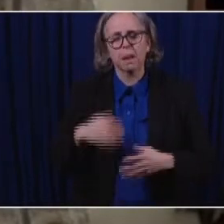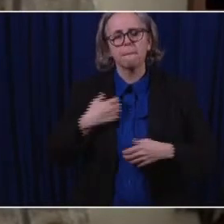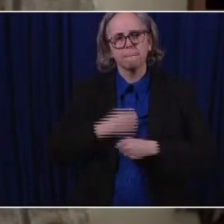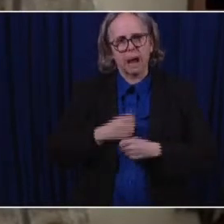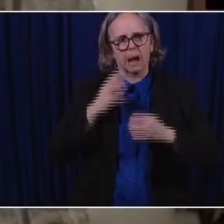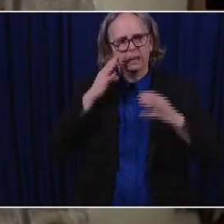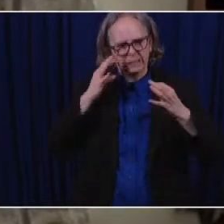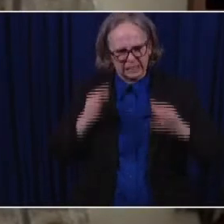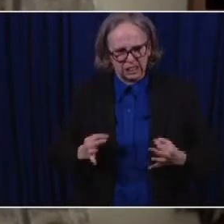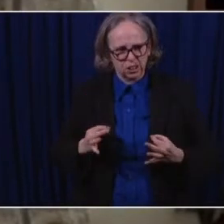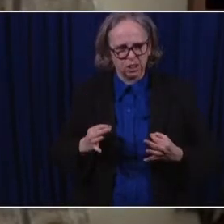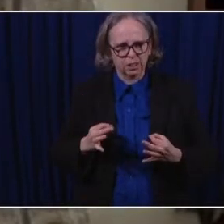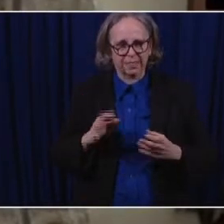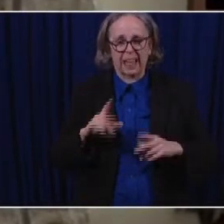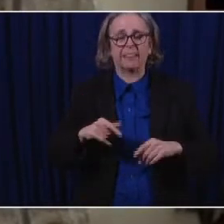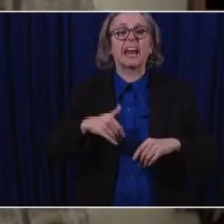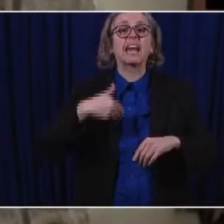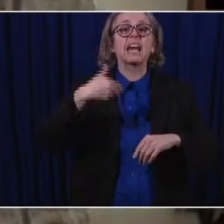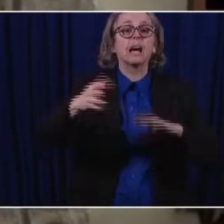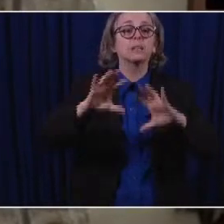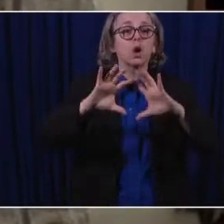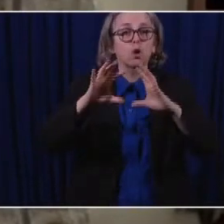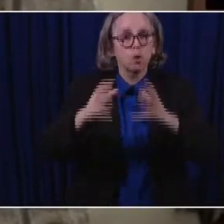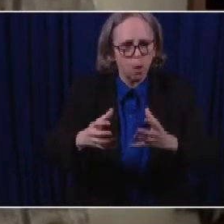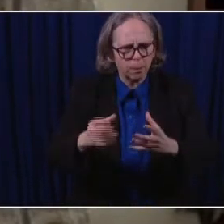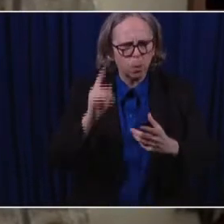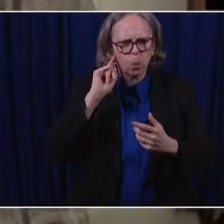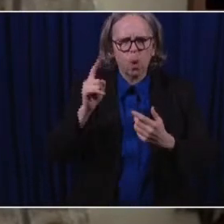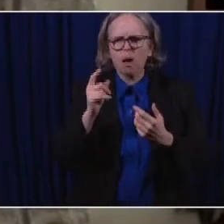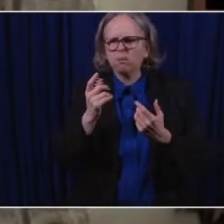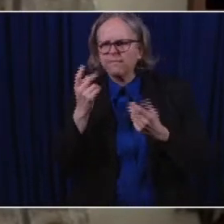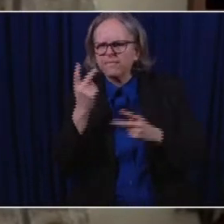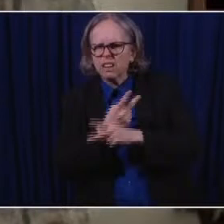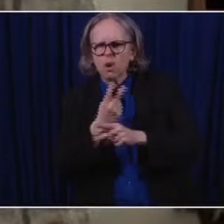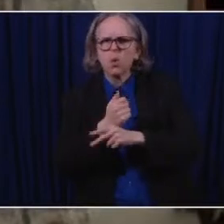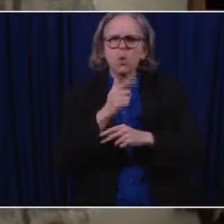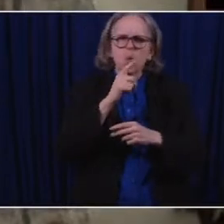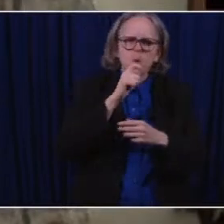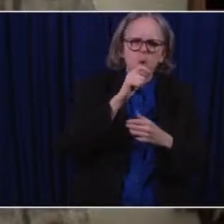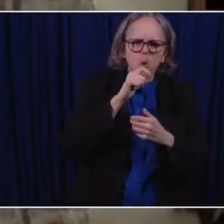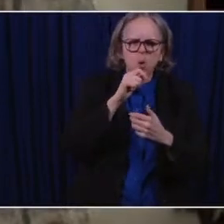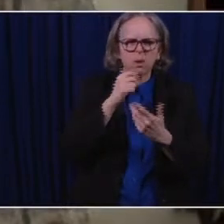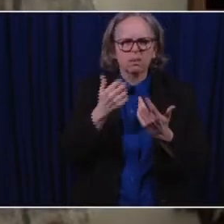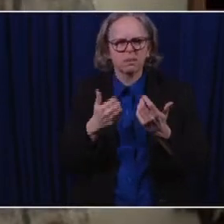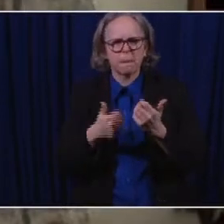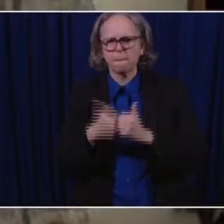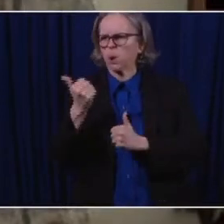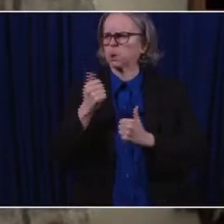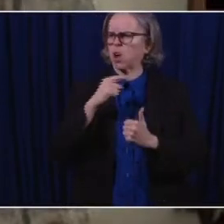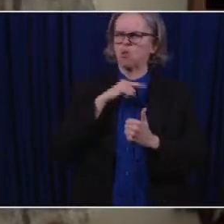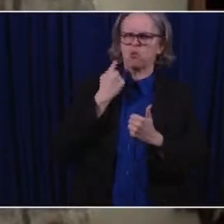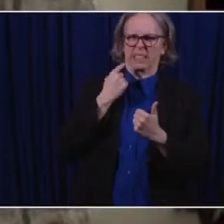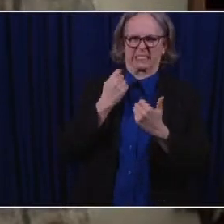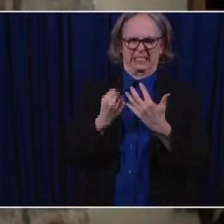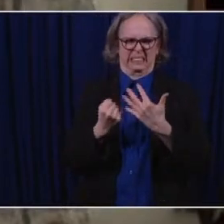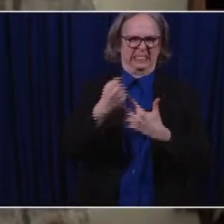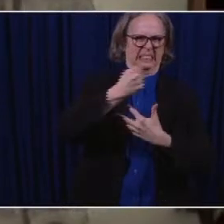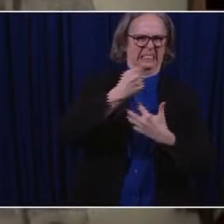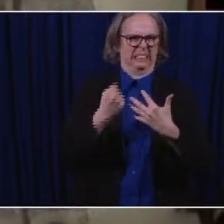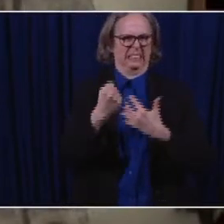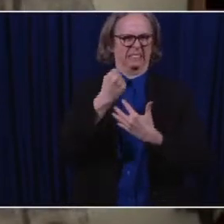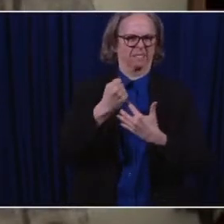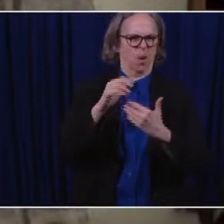been based on so far, and that is how we save lives. And we know that if we take people 50